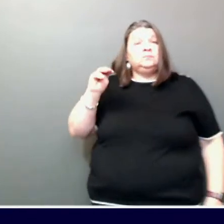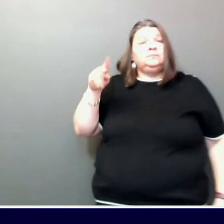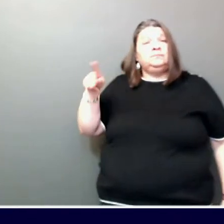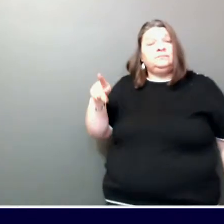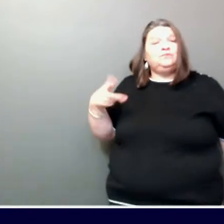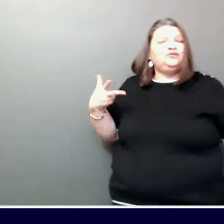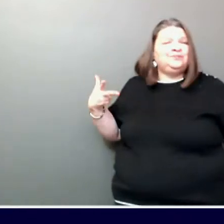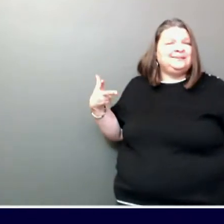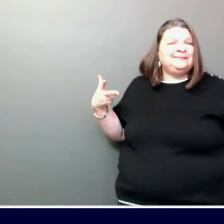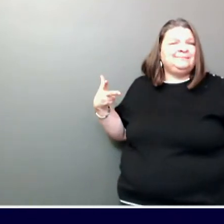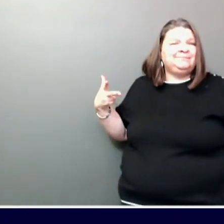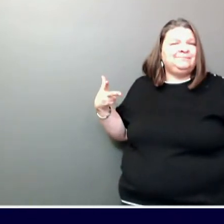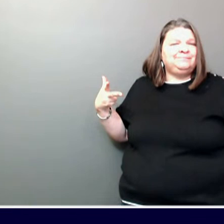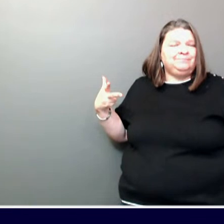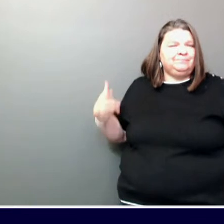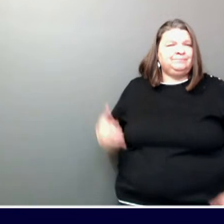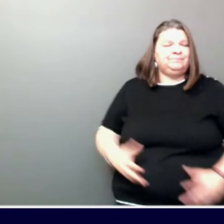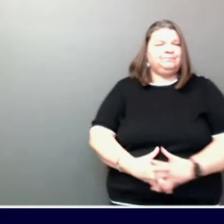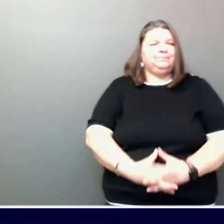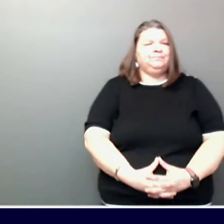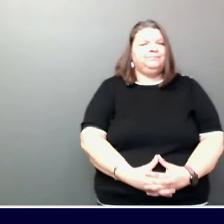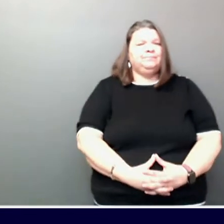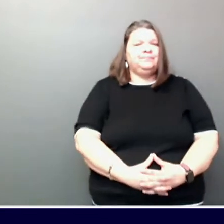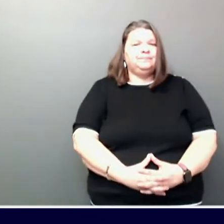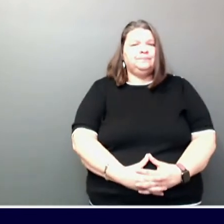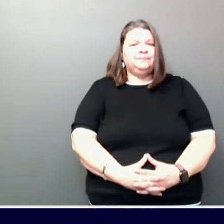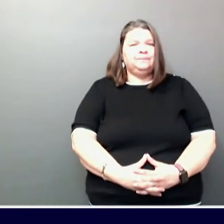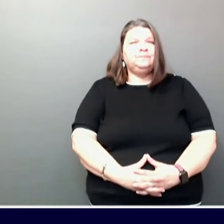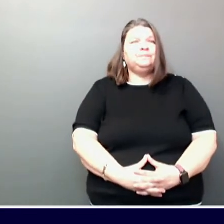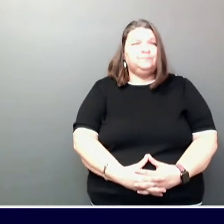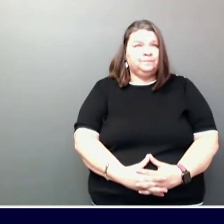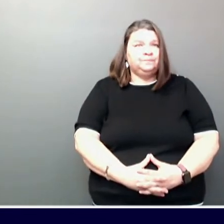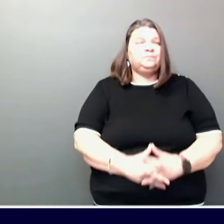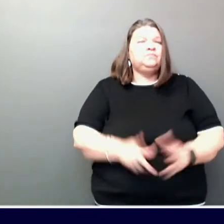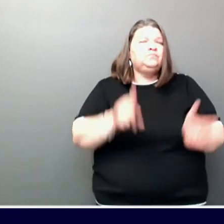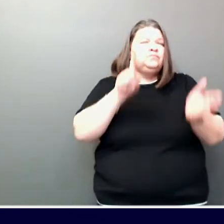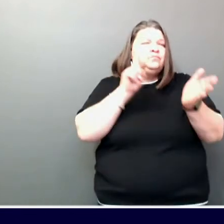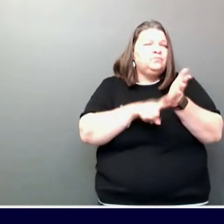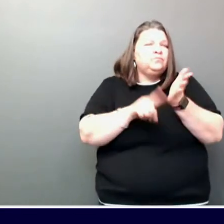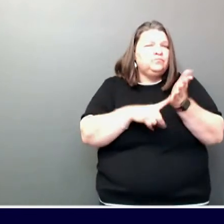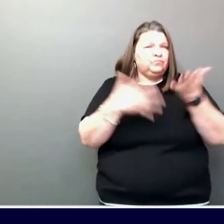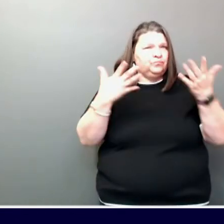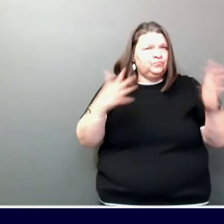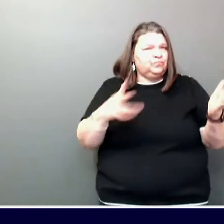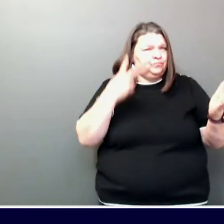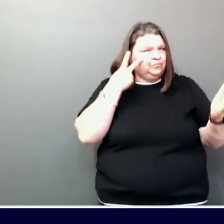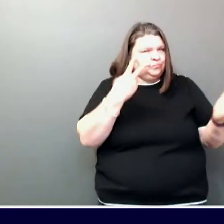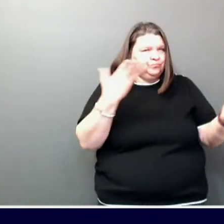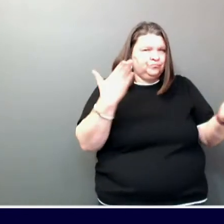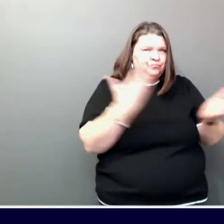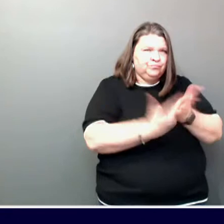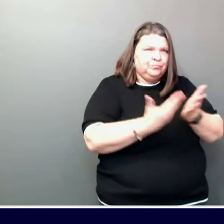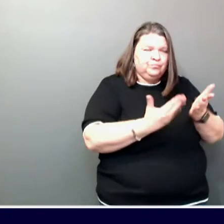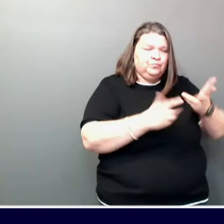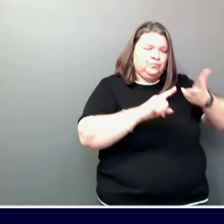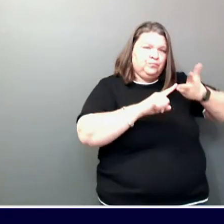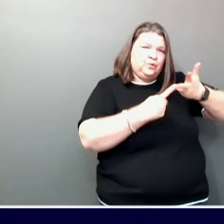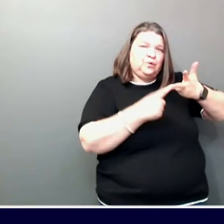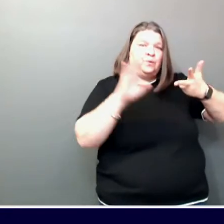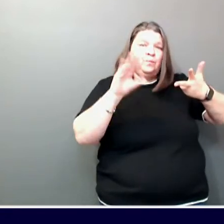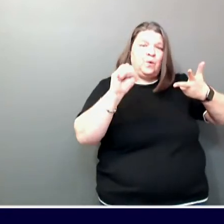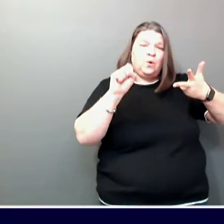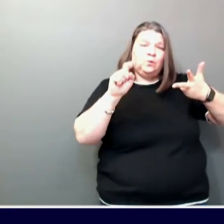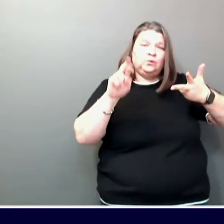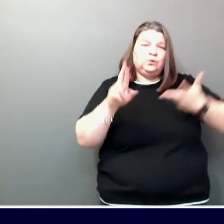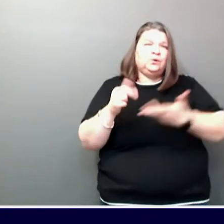Pfizer or Moderna. And what we really are seeing is that it's the booster that's really locking that protection in. So having had the